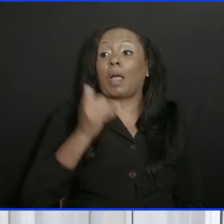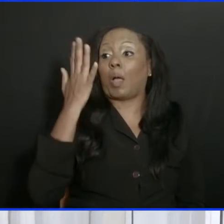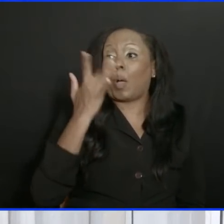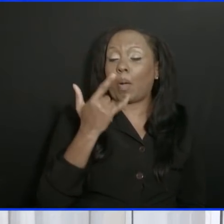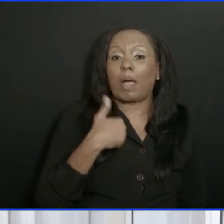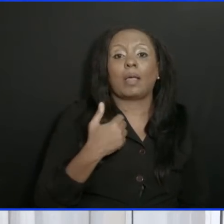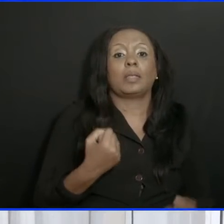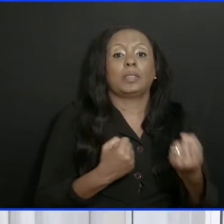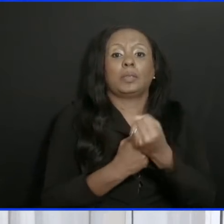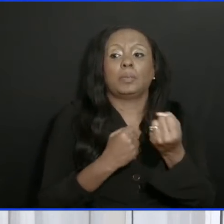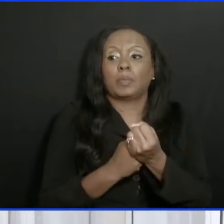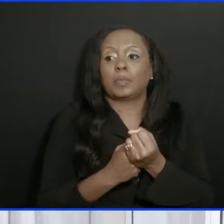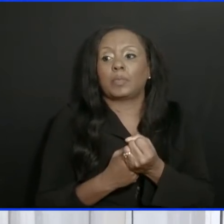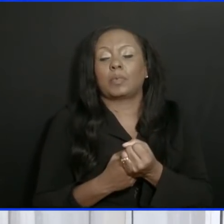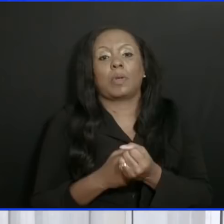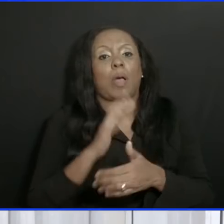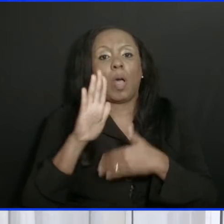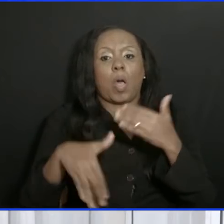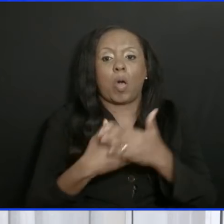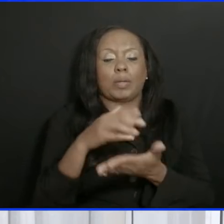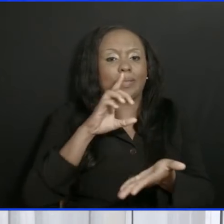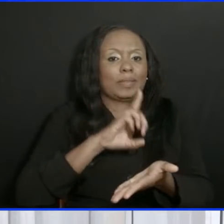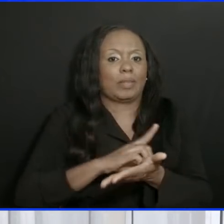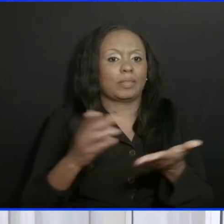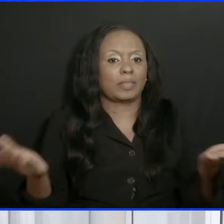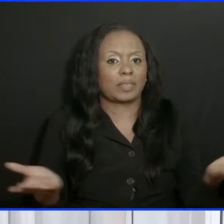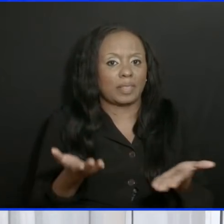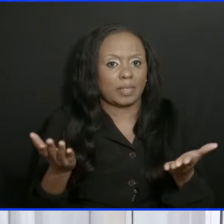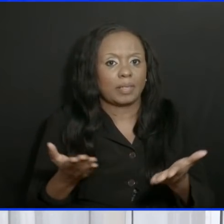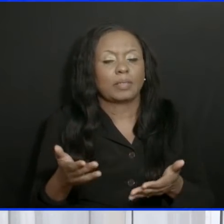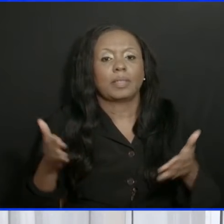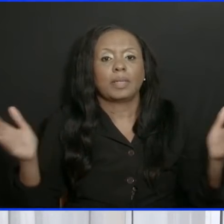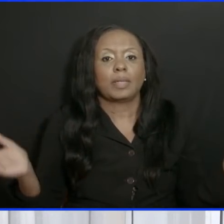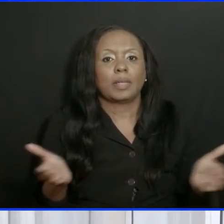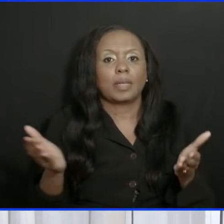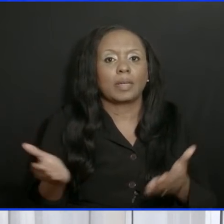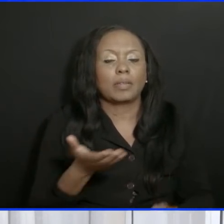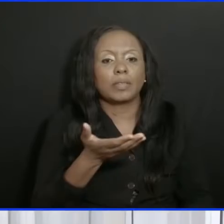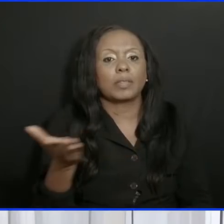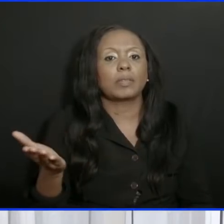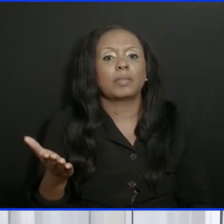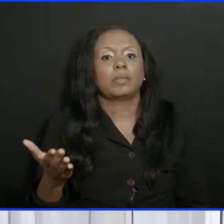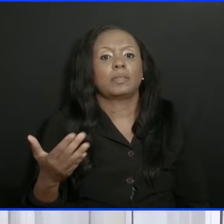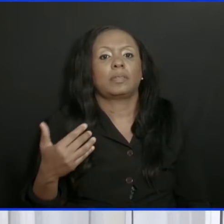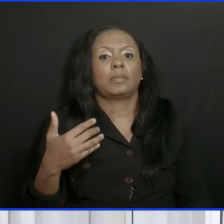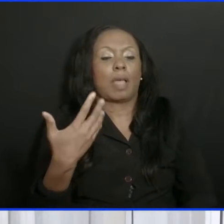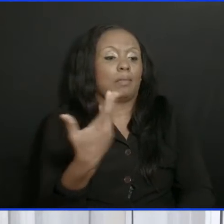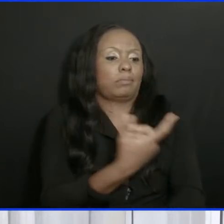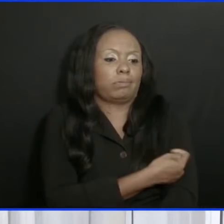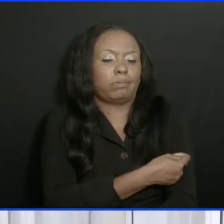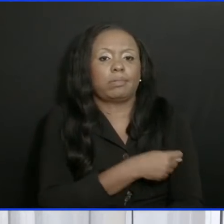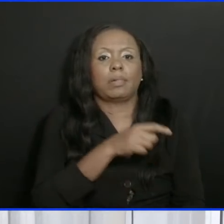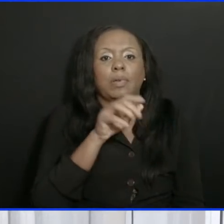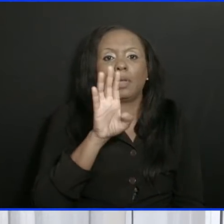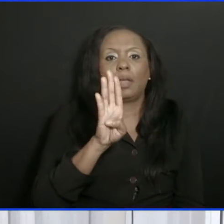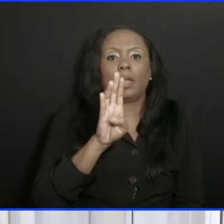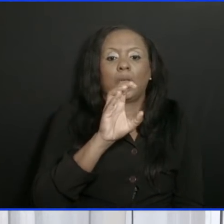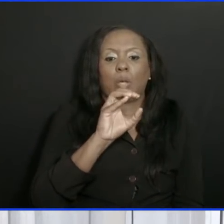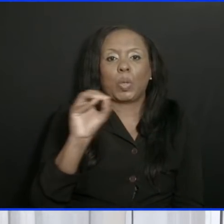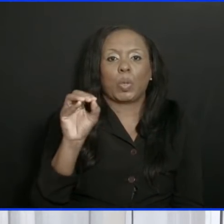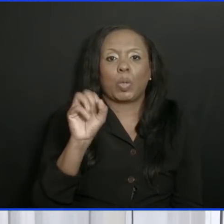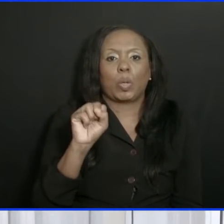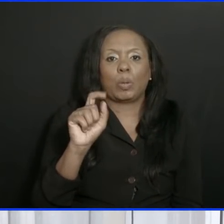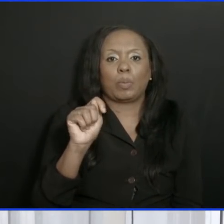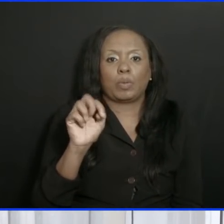Dr. George, from Dr. Ford, to encourage Barbadians to go for their booster shots. If you have